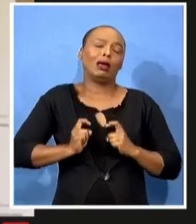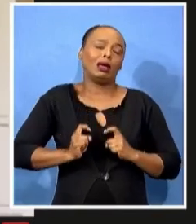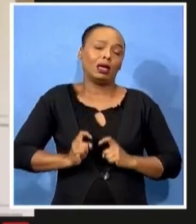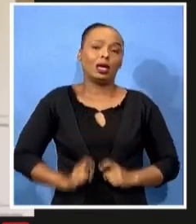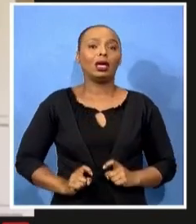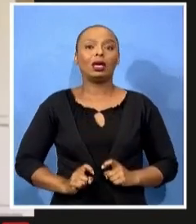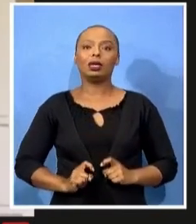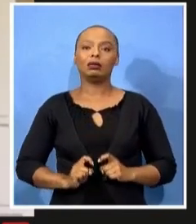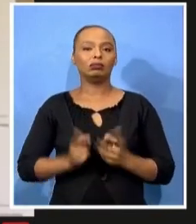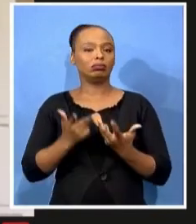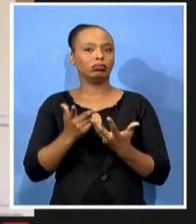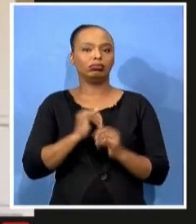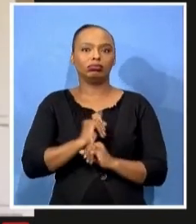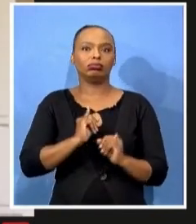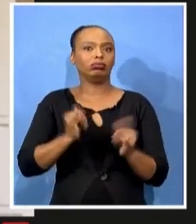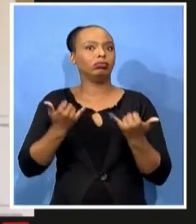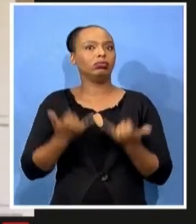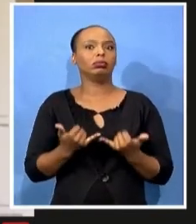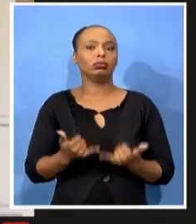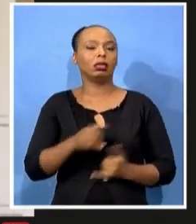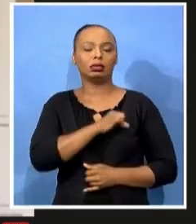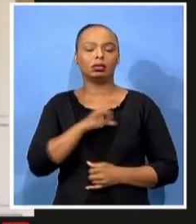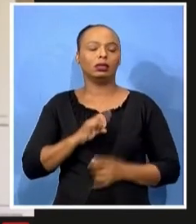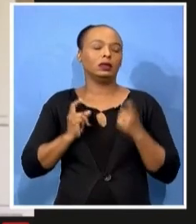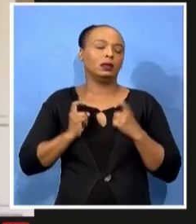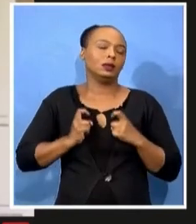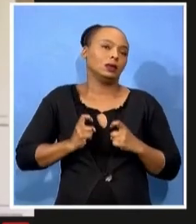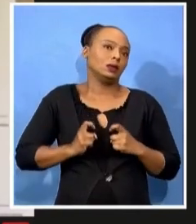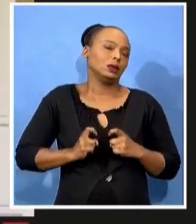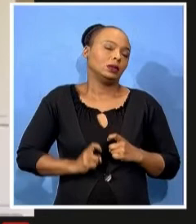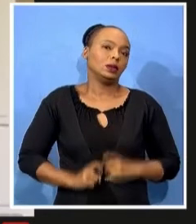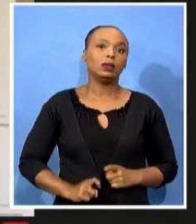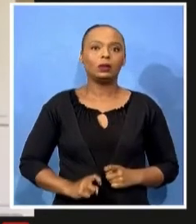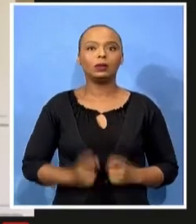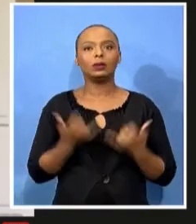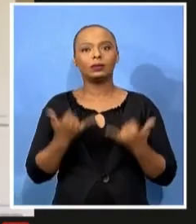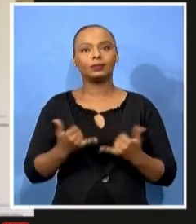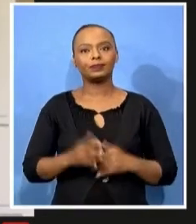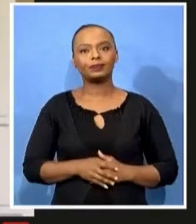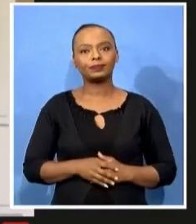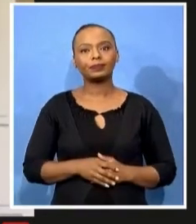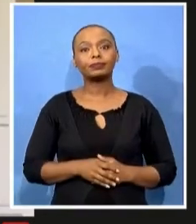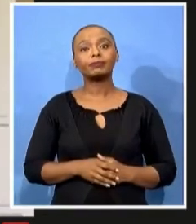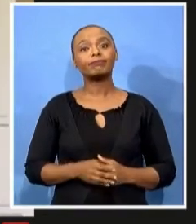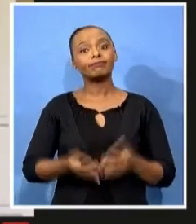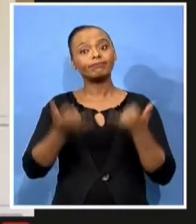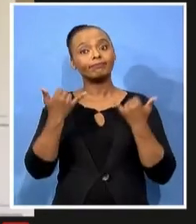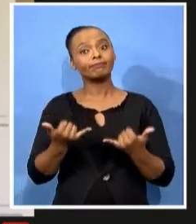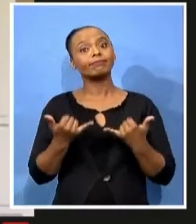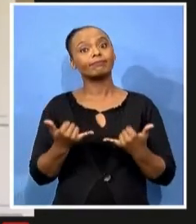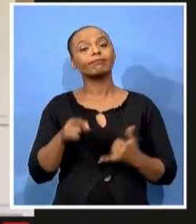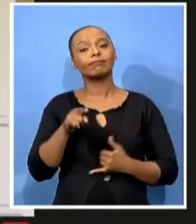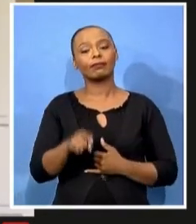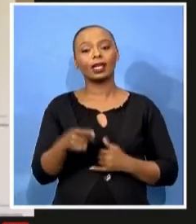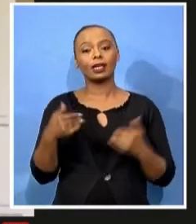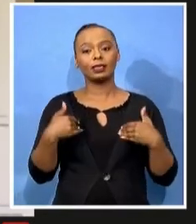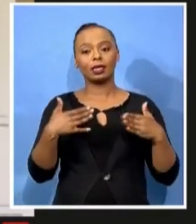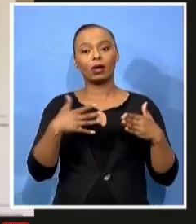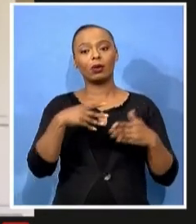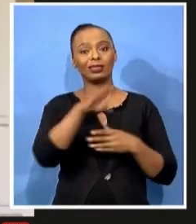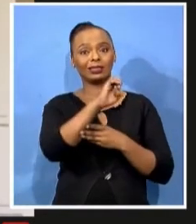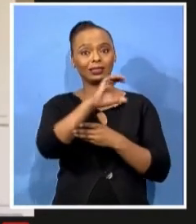the major thrust this time around started with the Eastern Cape, and then it extended to